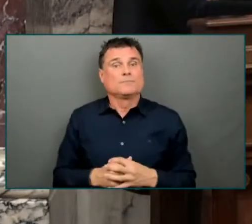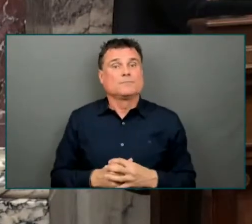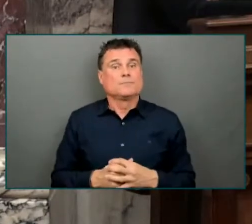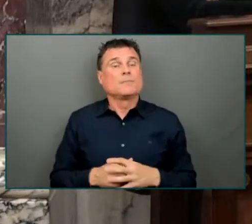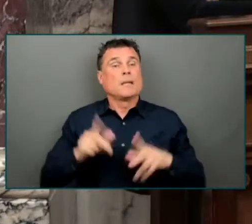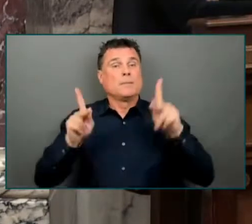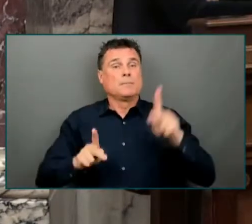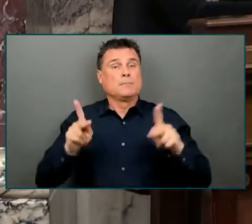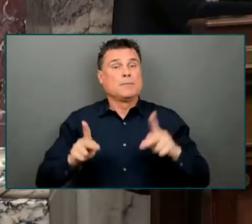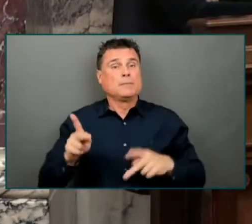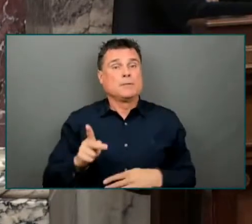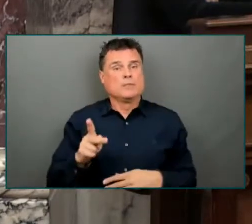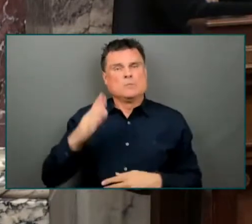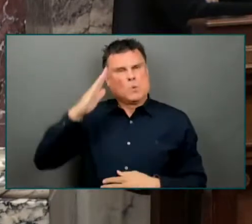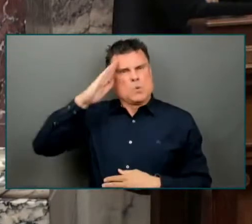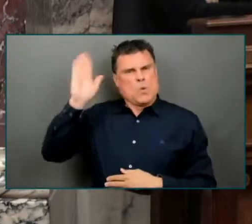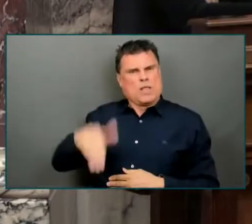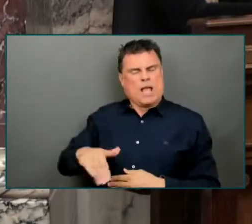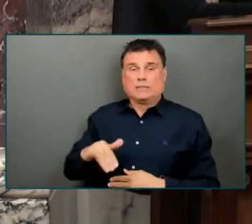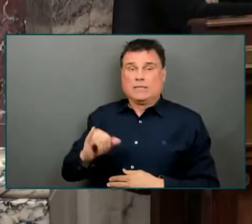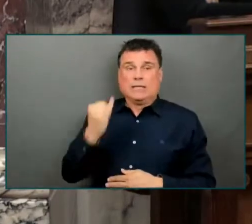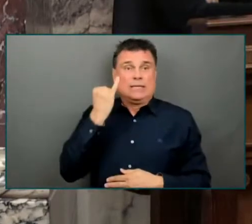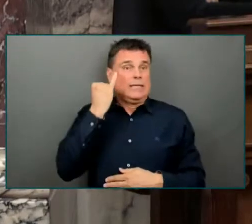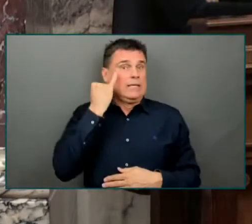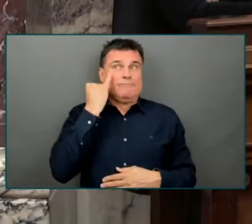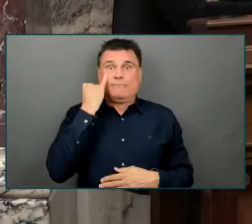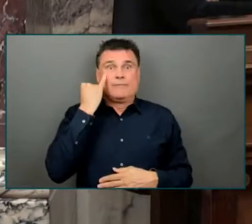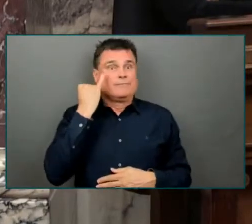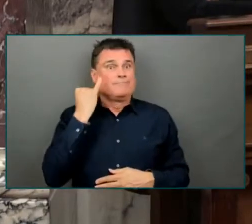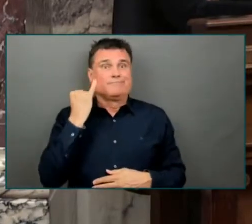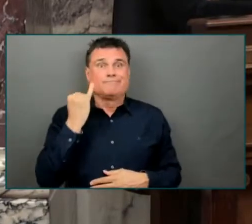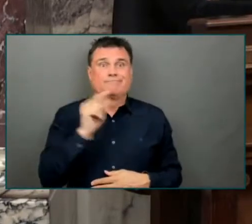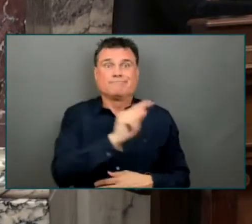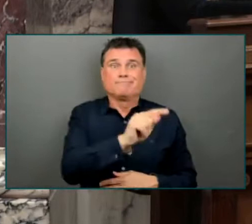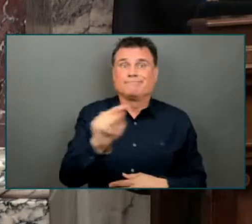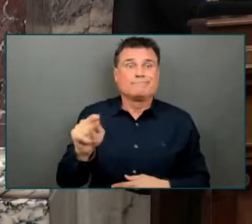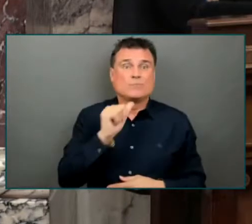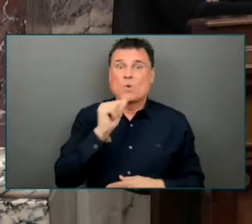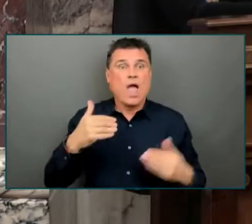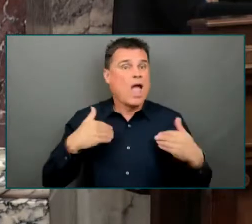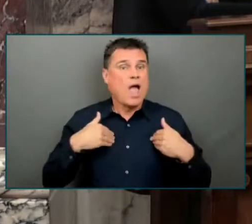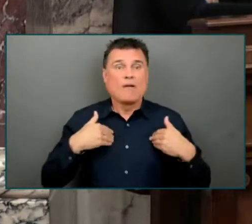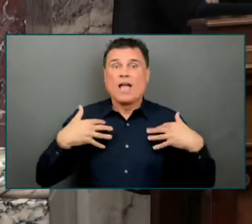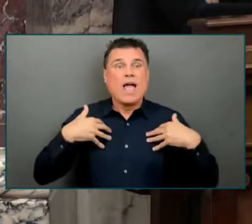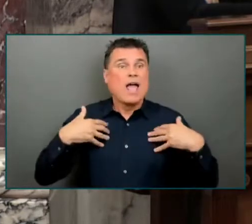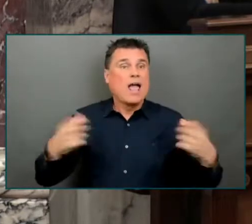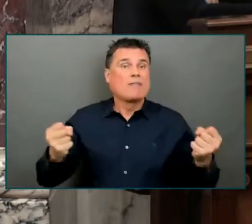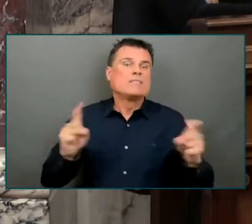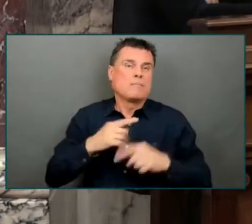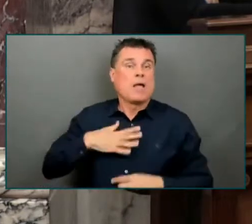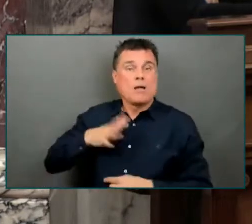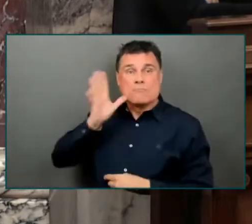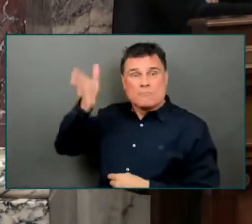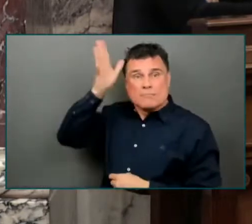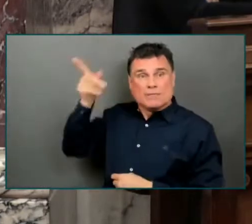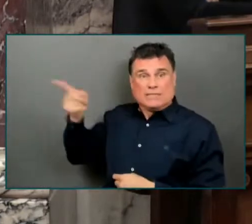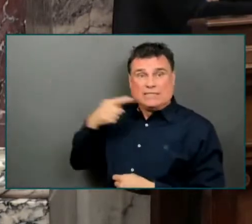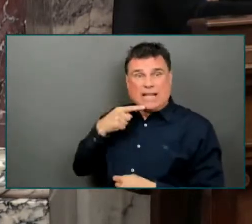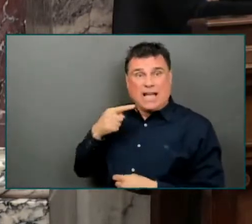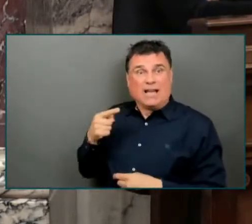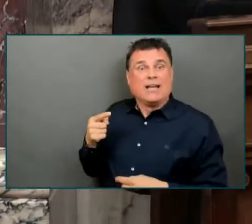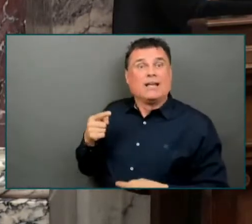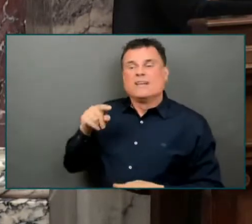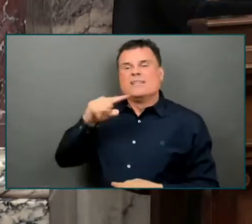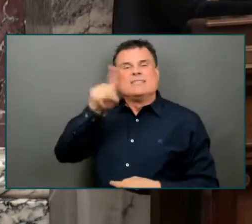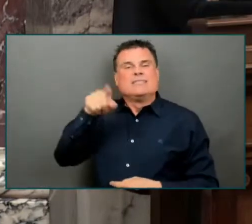your health, you don't have anything. And while he certainly wasn't speaking about a global pandemic, it does certainly